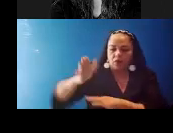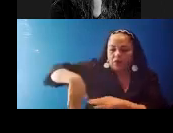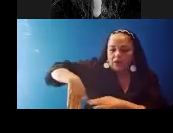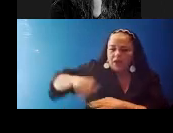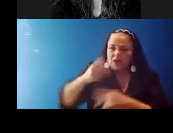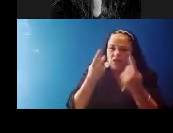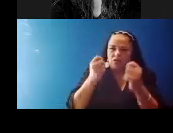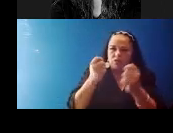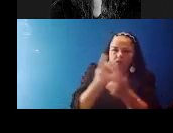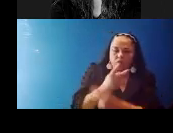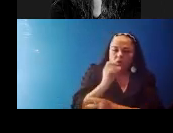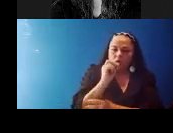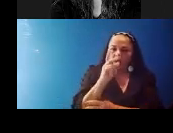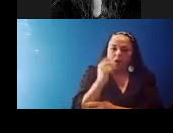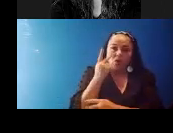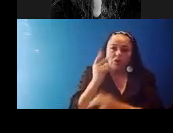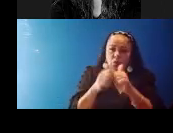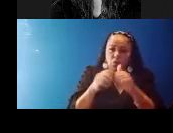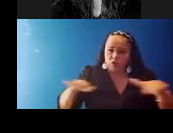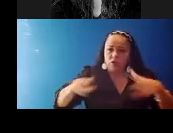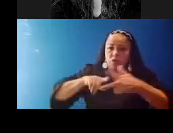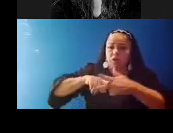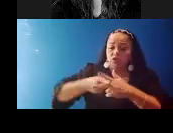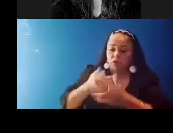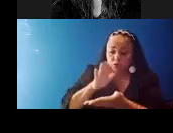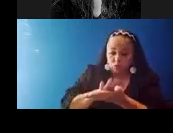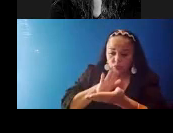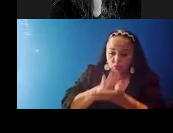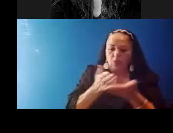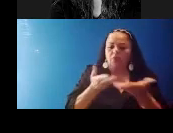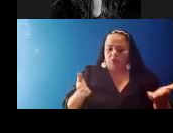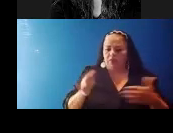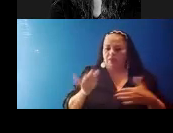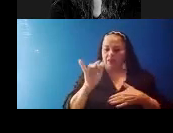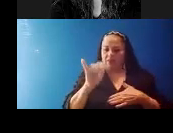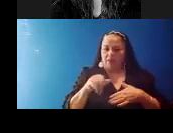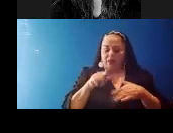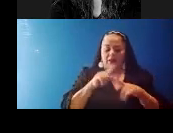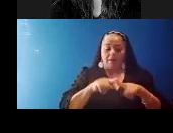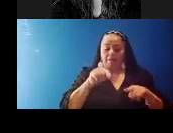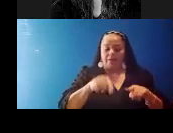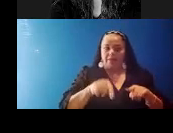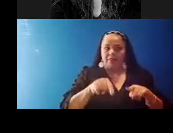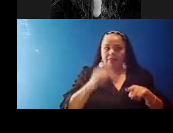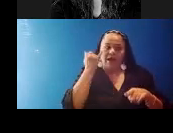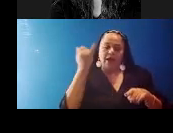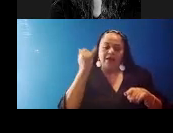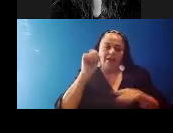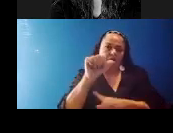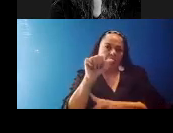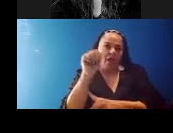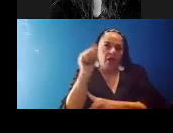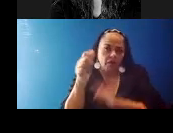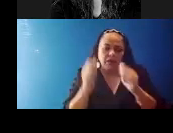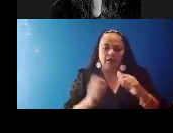out. Many of us see it with our children when they start school, different things like that. This notion of othering, it can show up in the